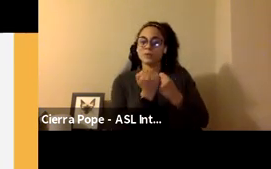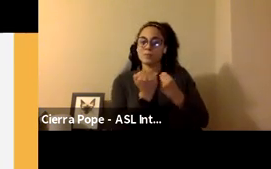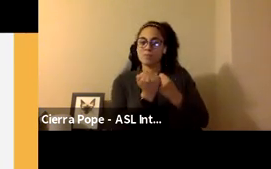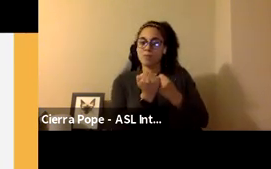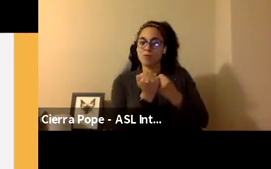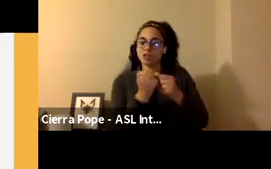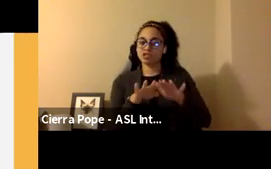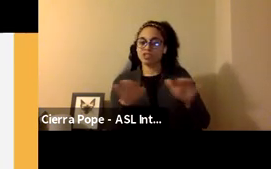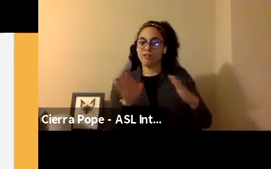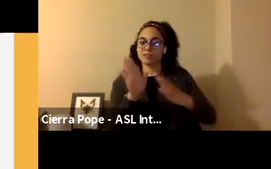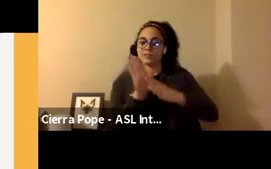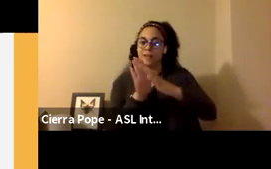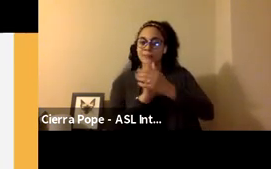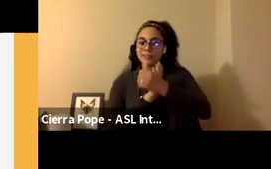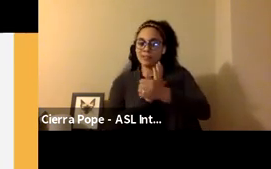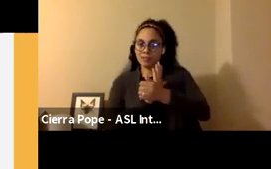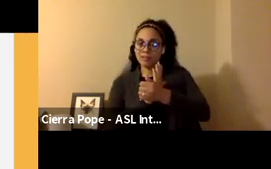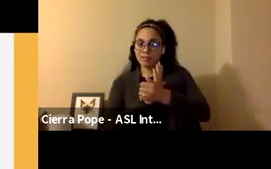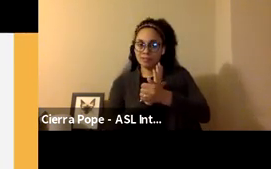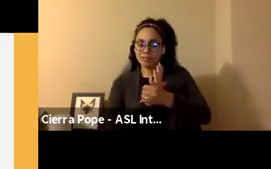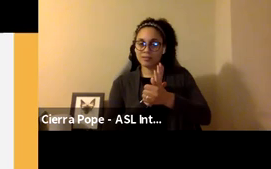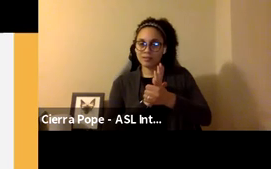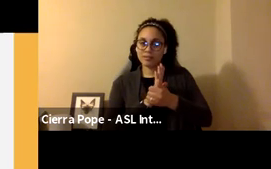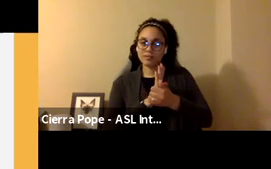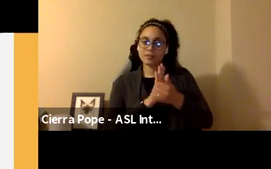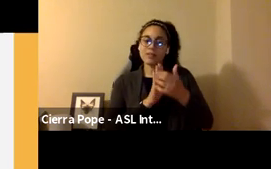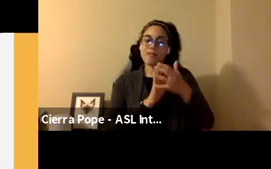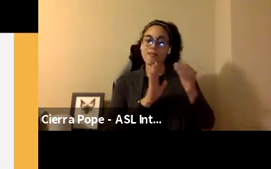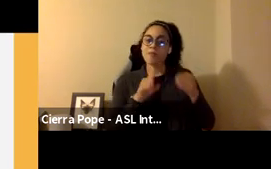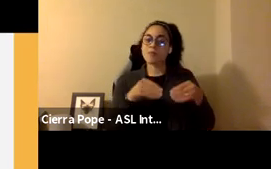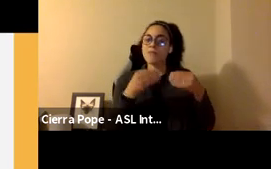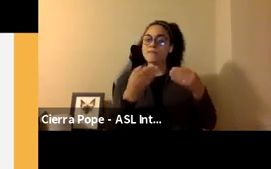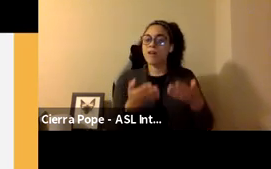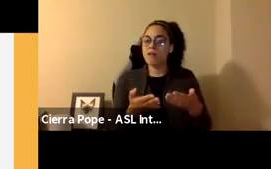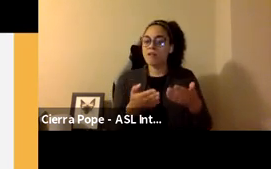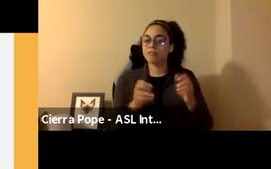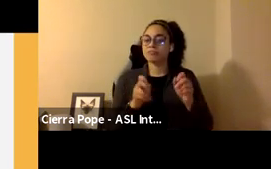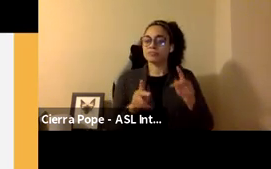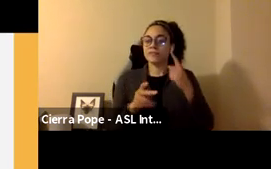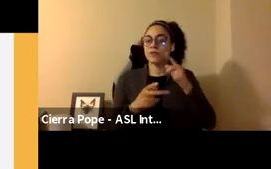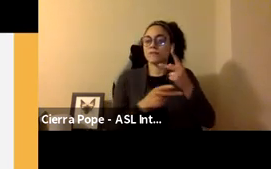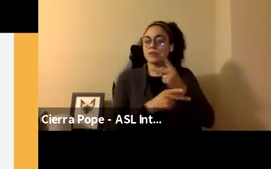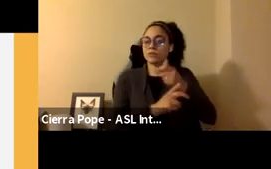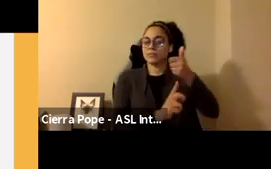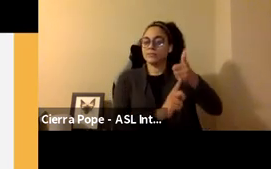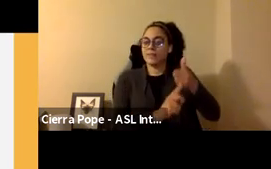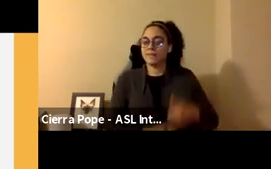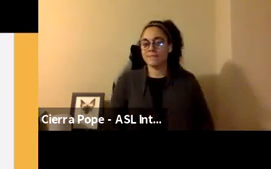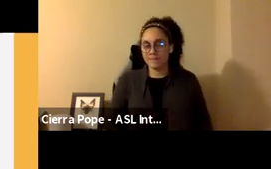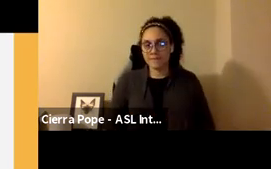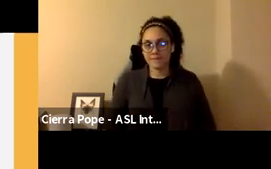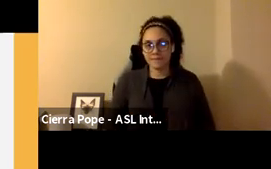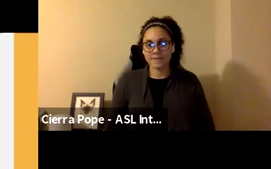these skills and to give them a chance to figure things out on their own. So